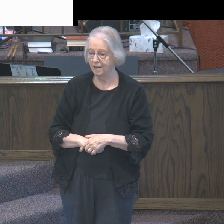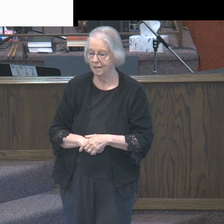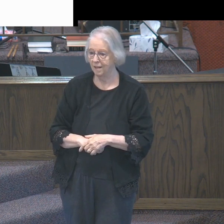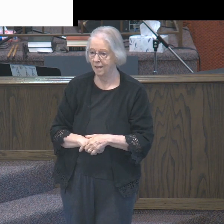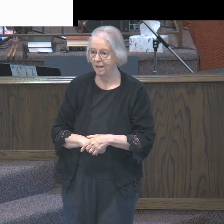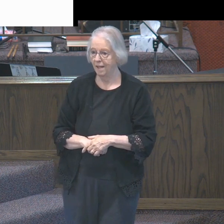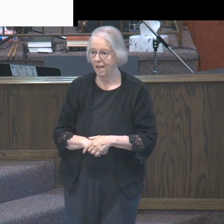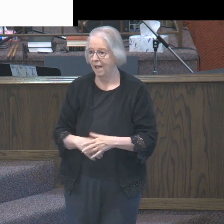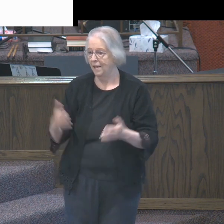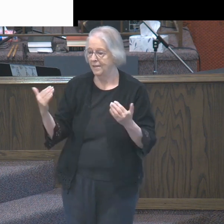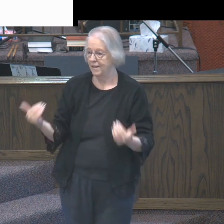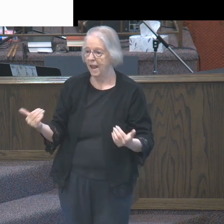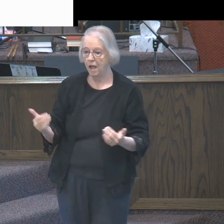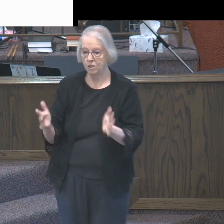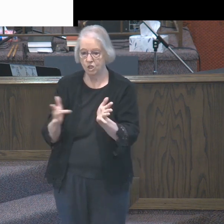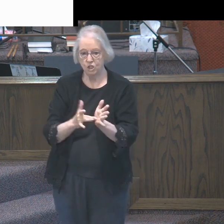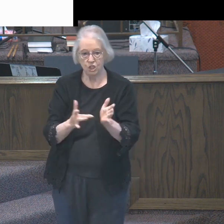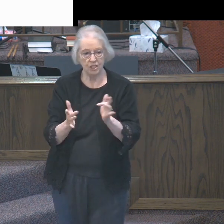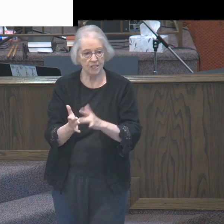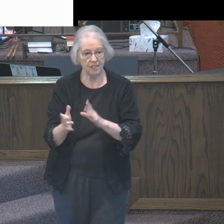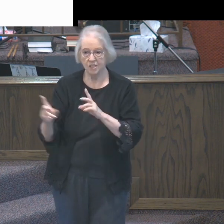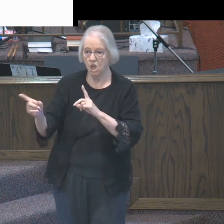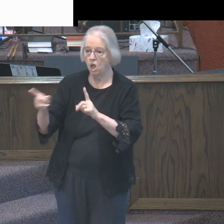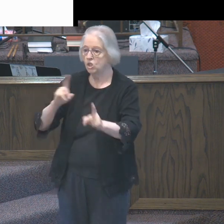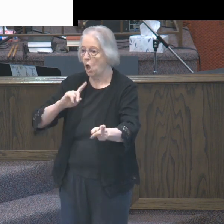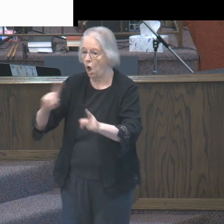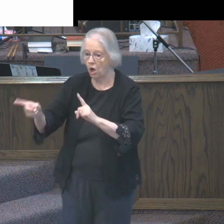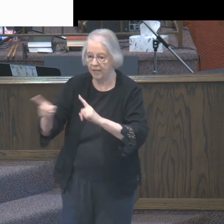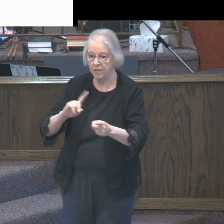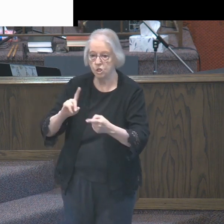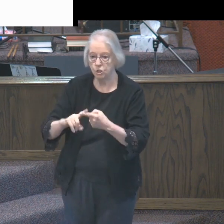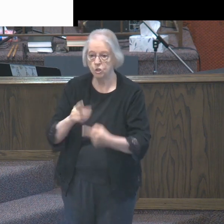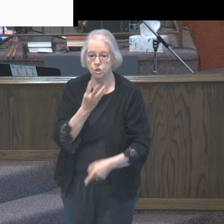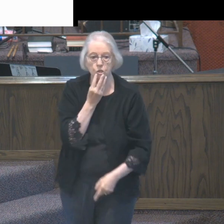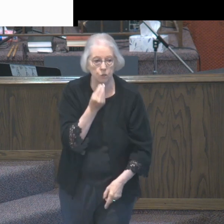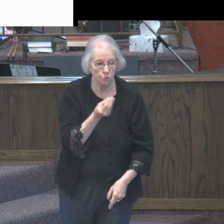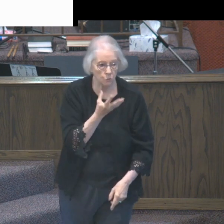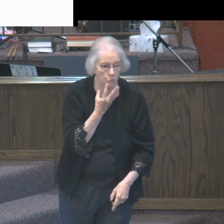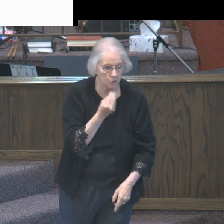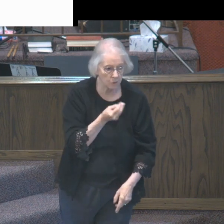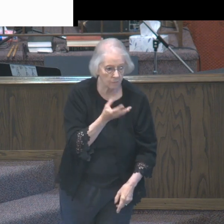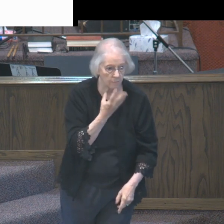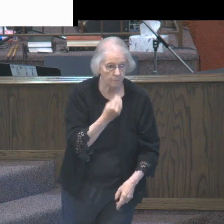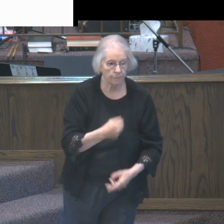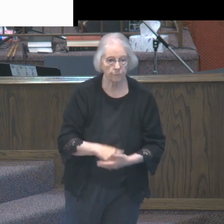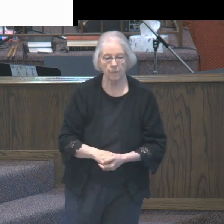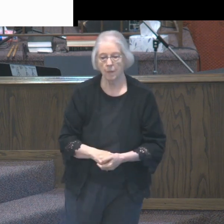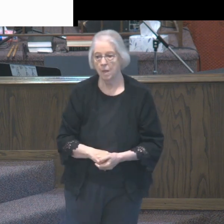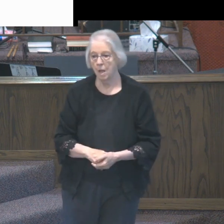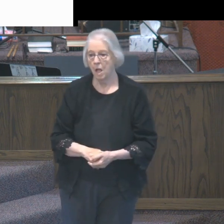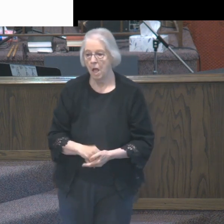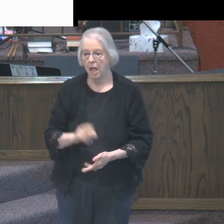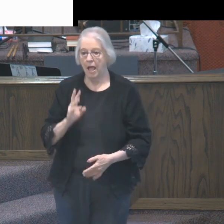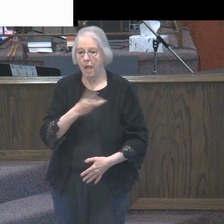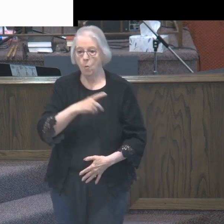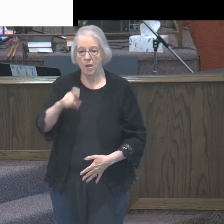here, is they didn't address God as their Father. We find it very common